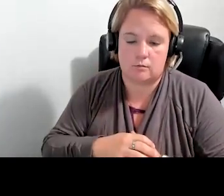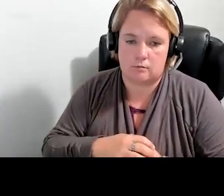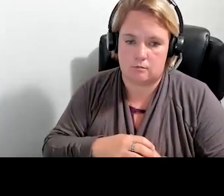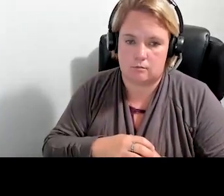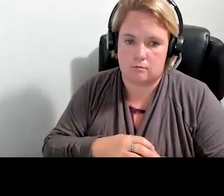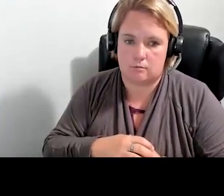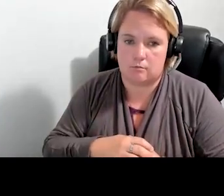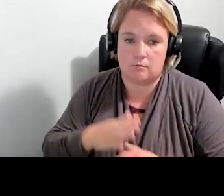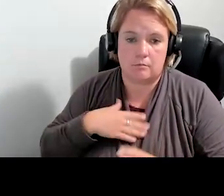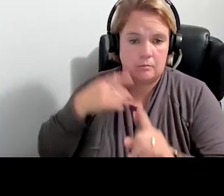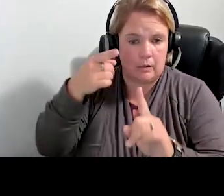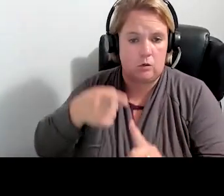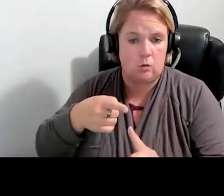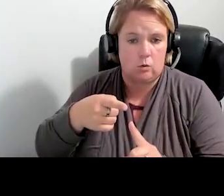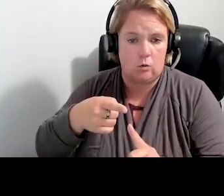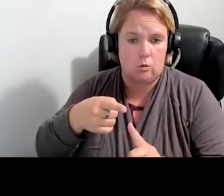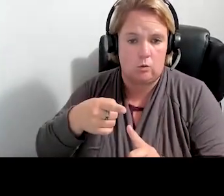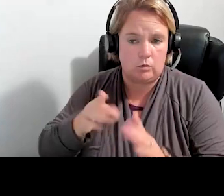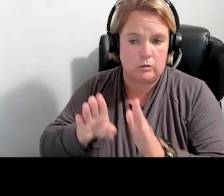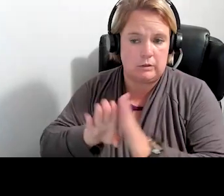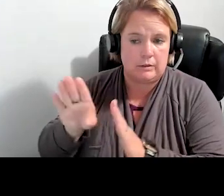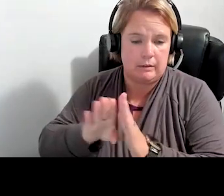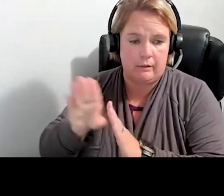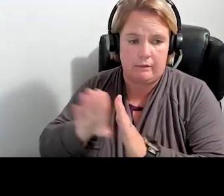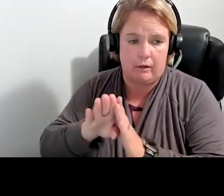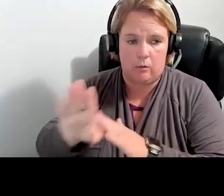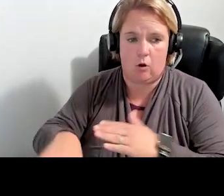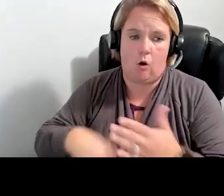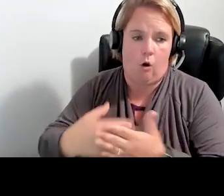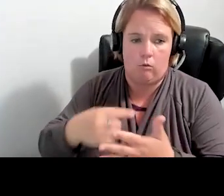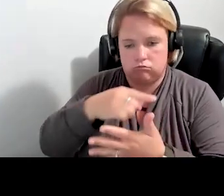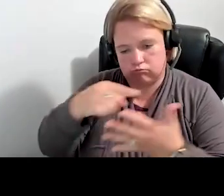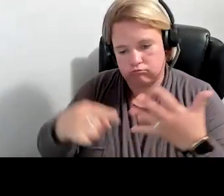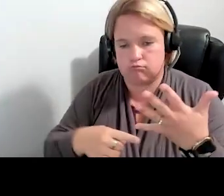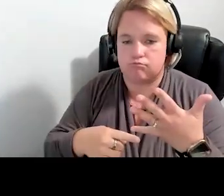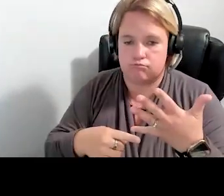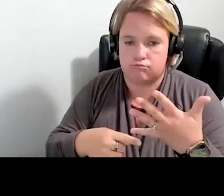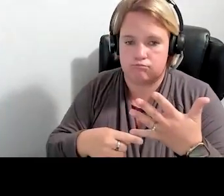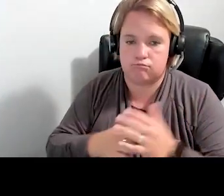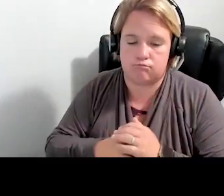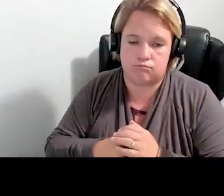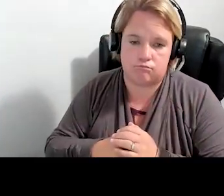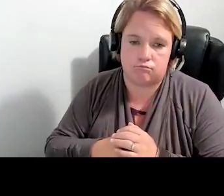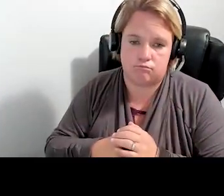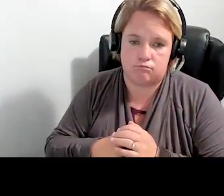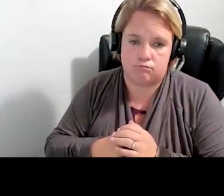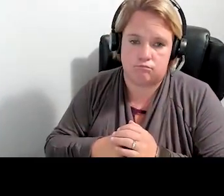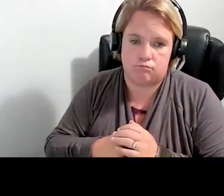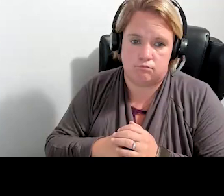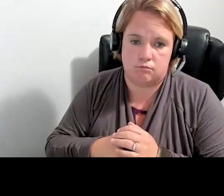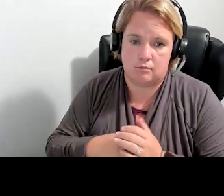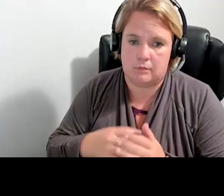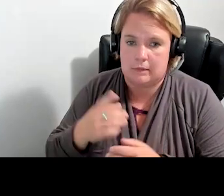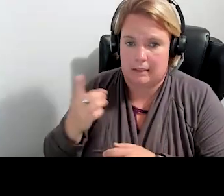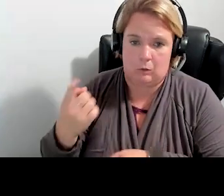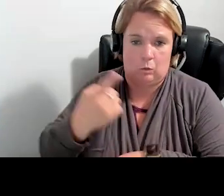my goal was to develop all of these things in an afternoon,